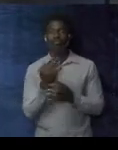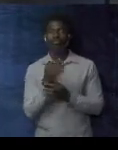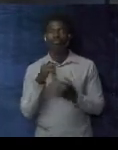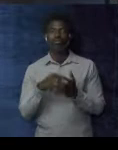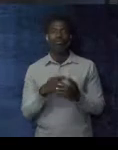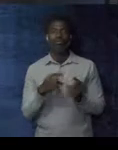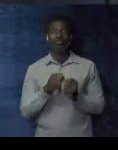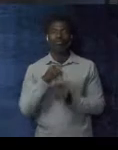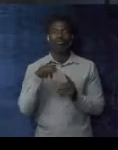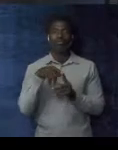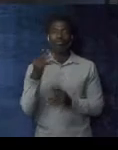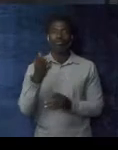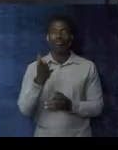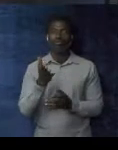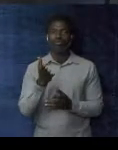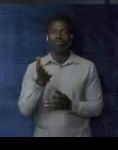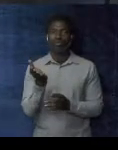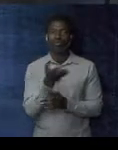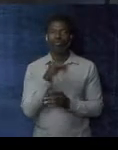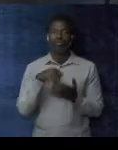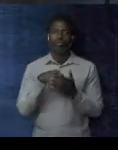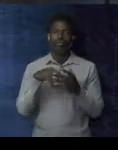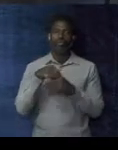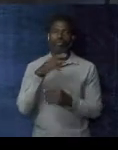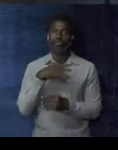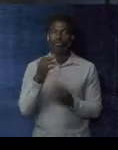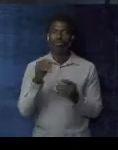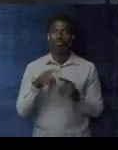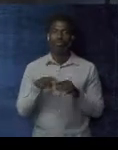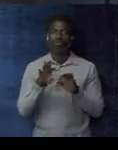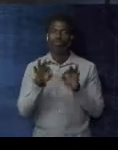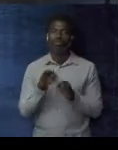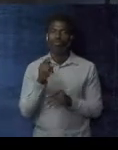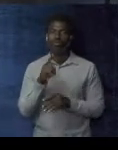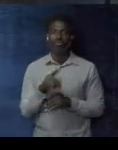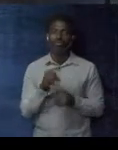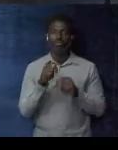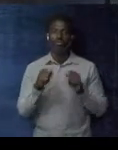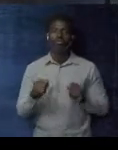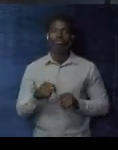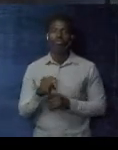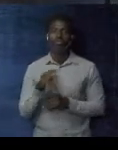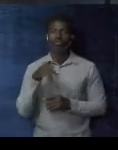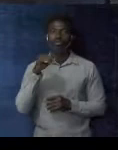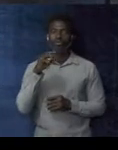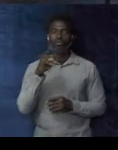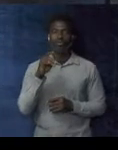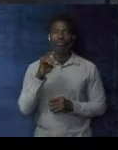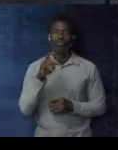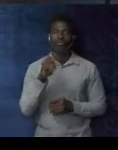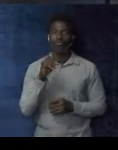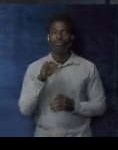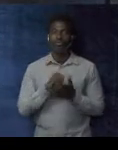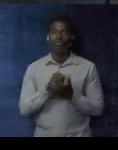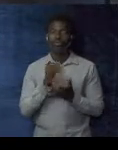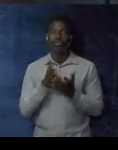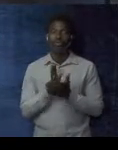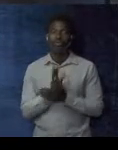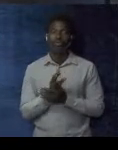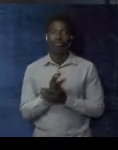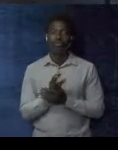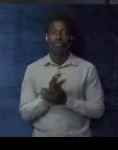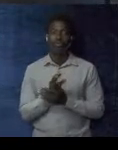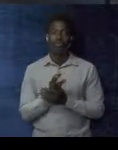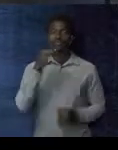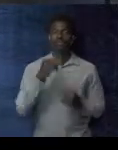out and you want to form your triangular pyramid. So that's the